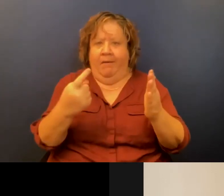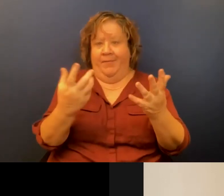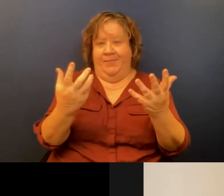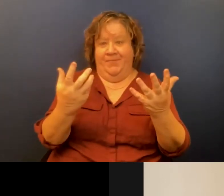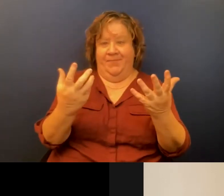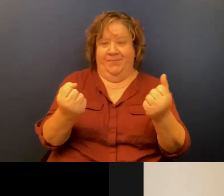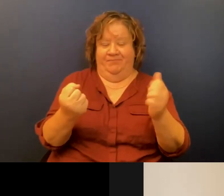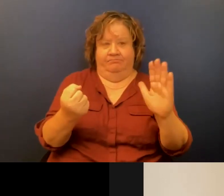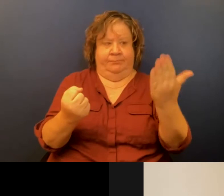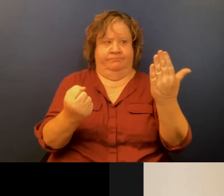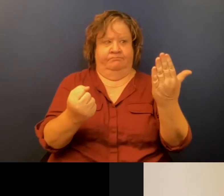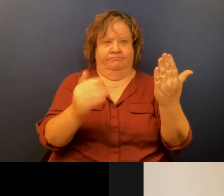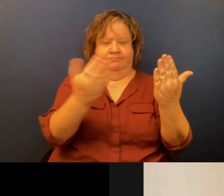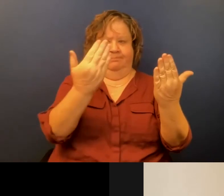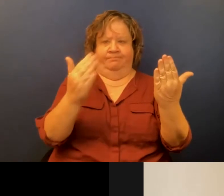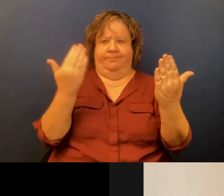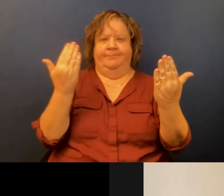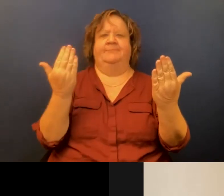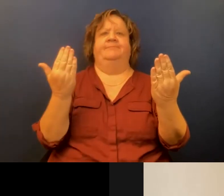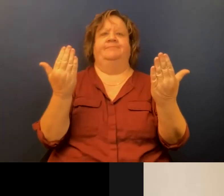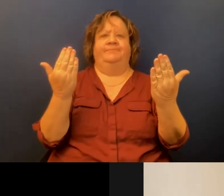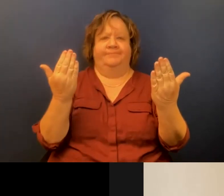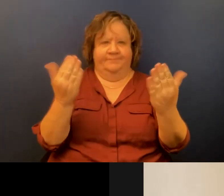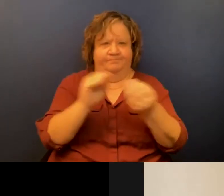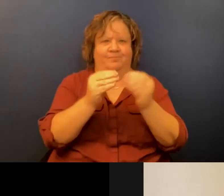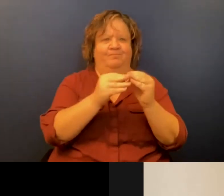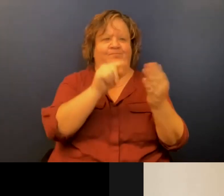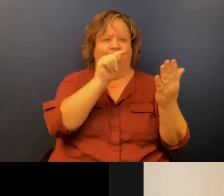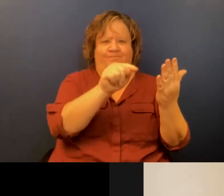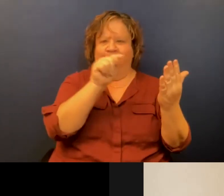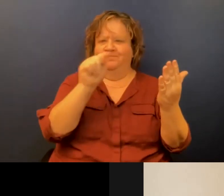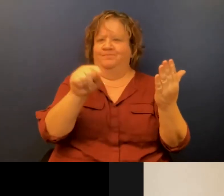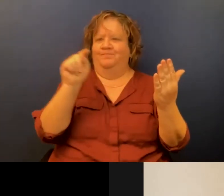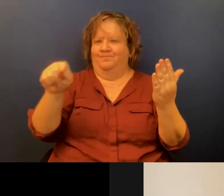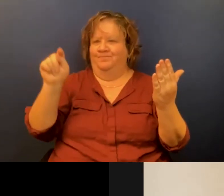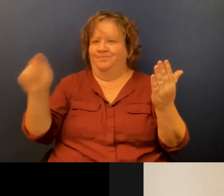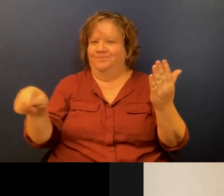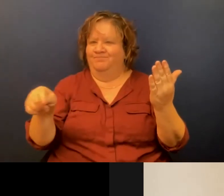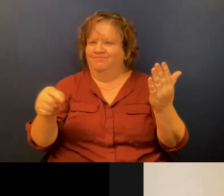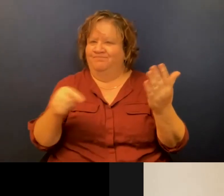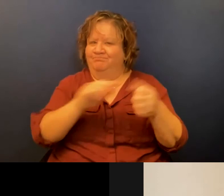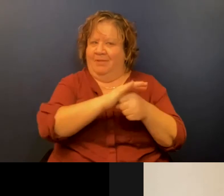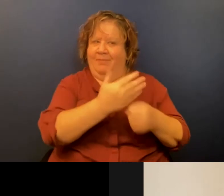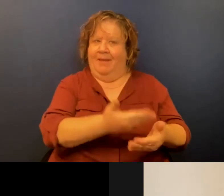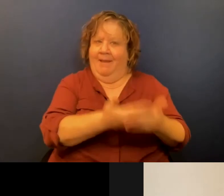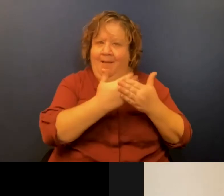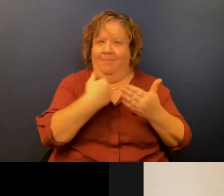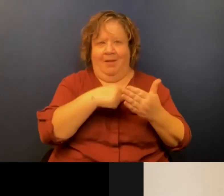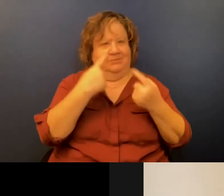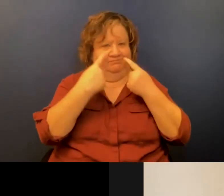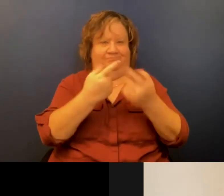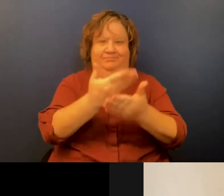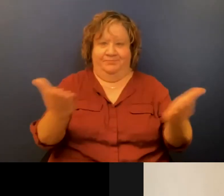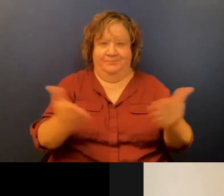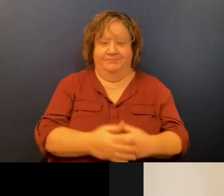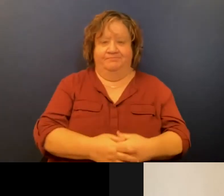the universal design and accessibility, and as the convention indicates,